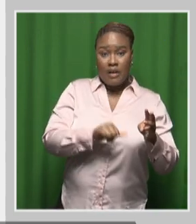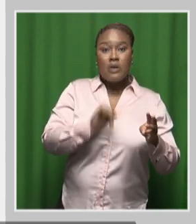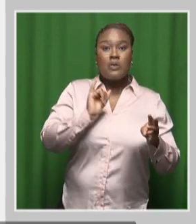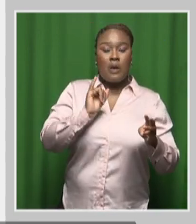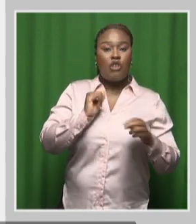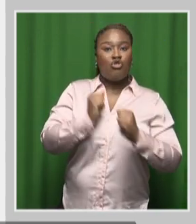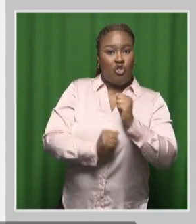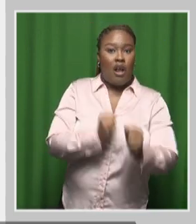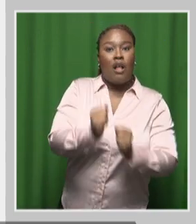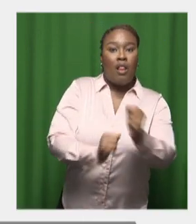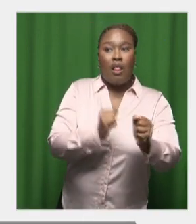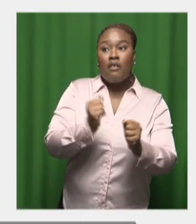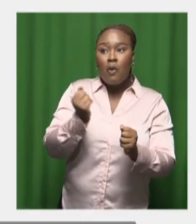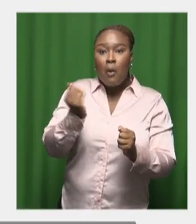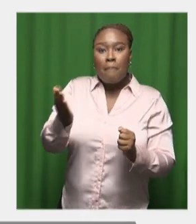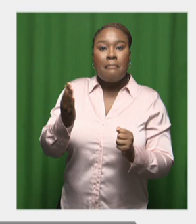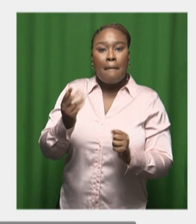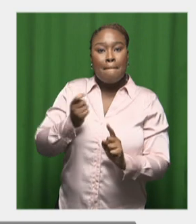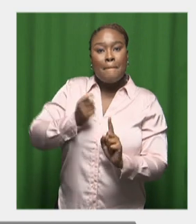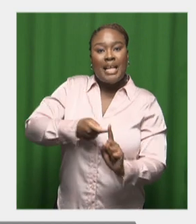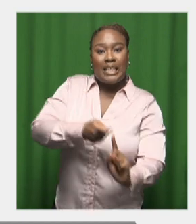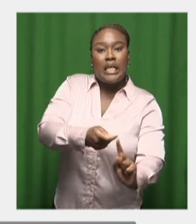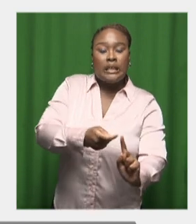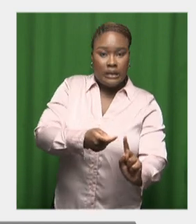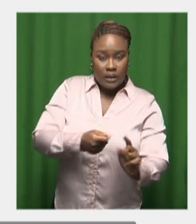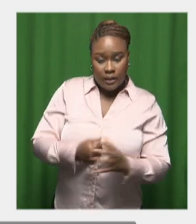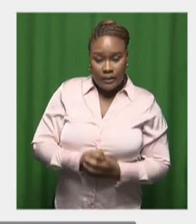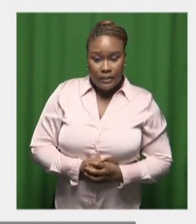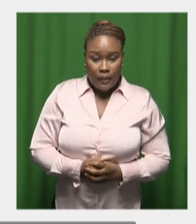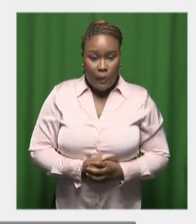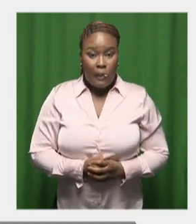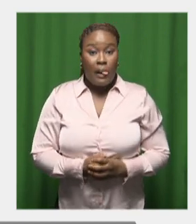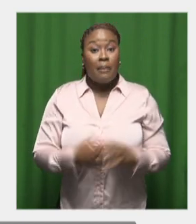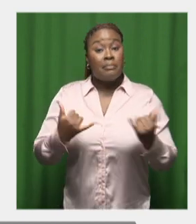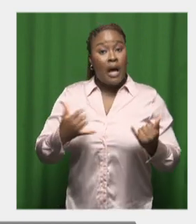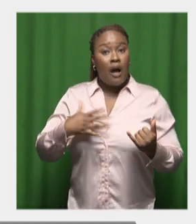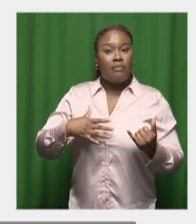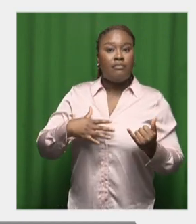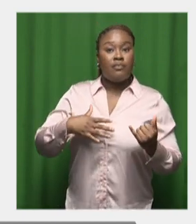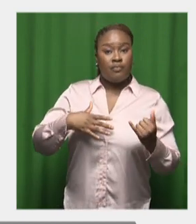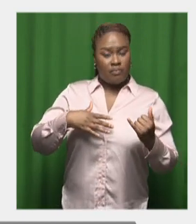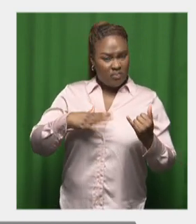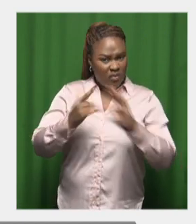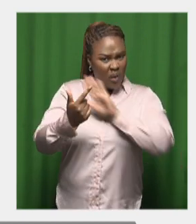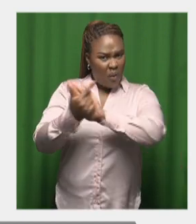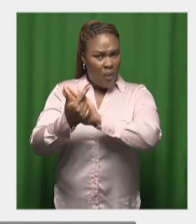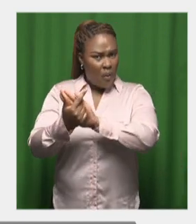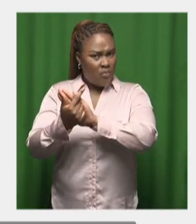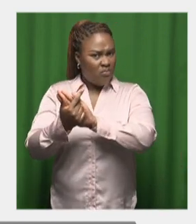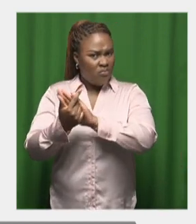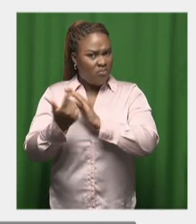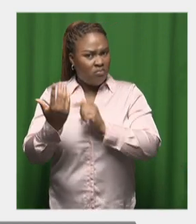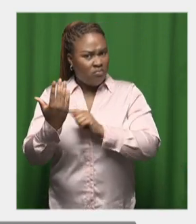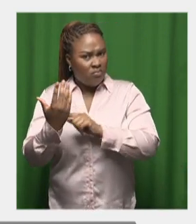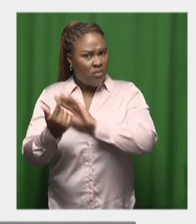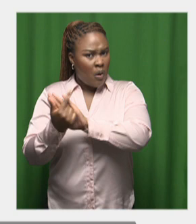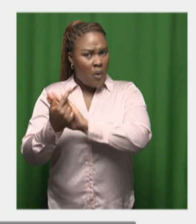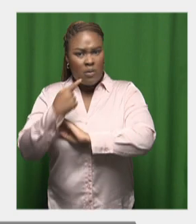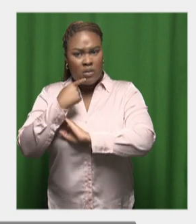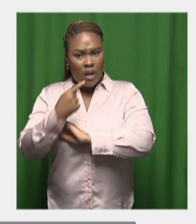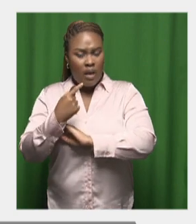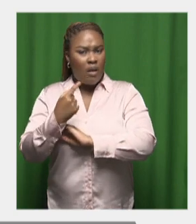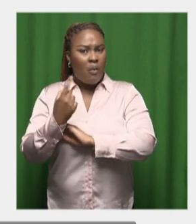and lodging a maintenance claim. To talk more on this and what the law says in relation to paying child maintenance, we are joined